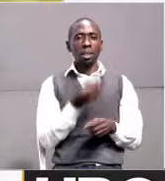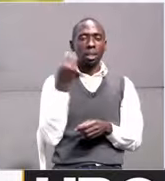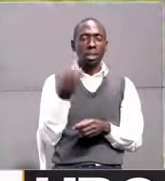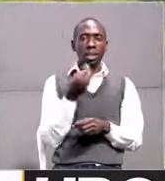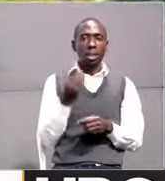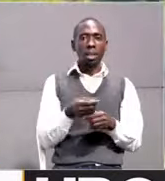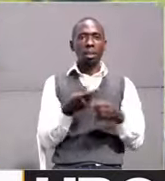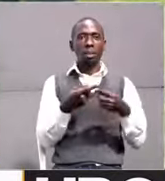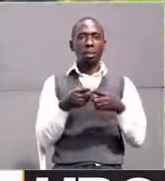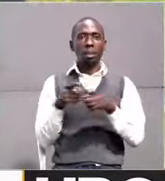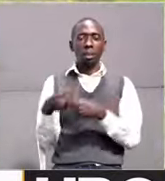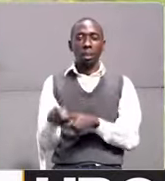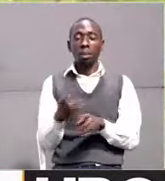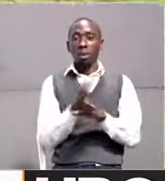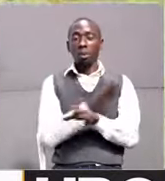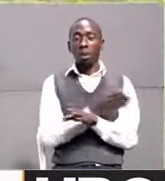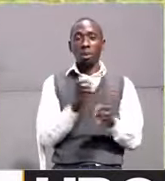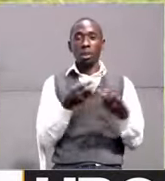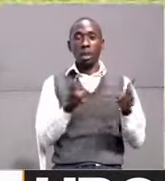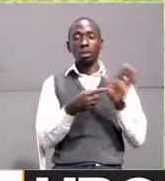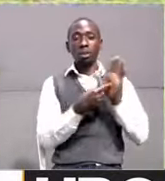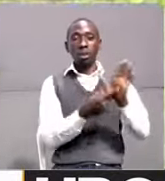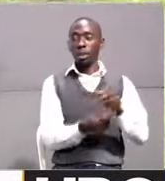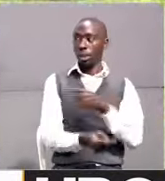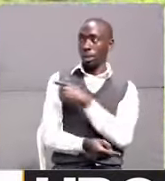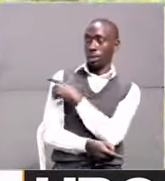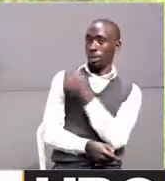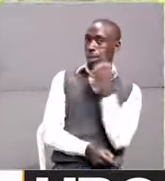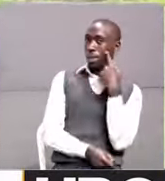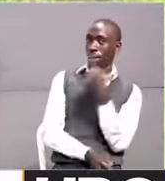which is cut, the one you had started showing.